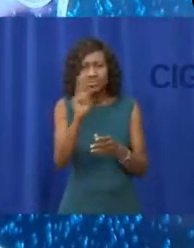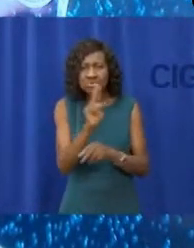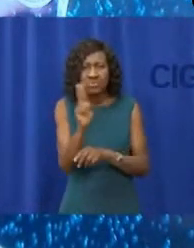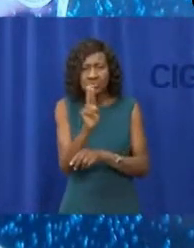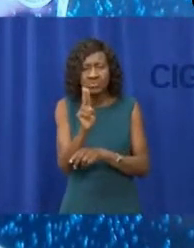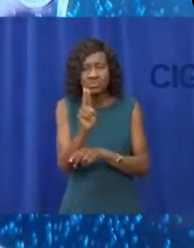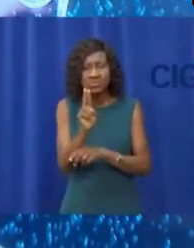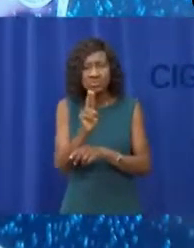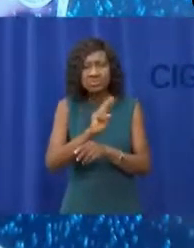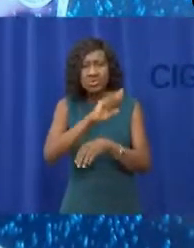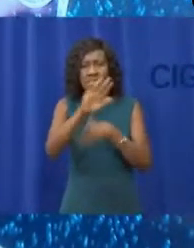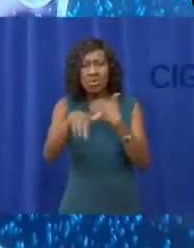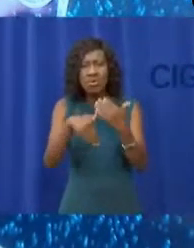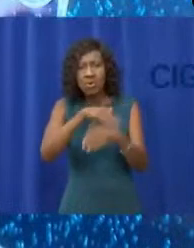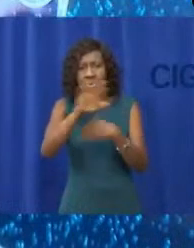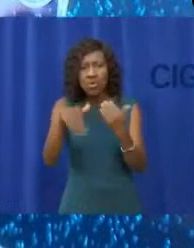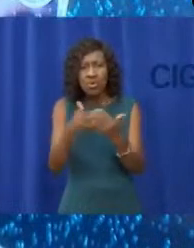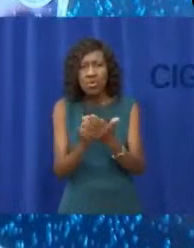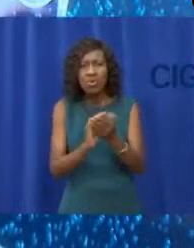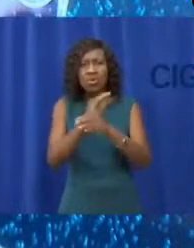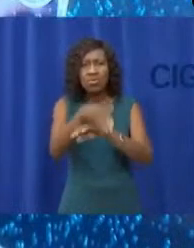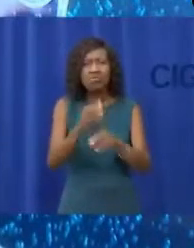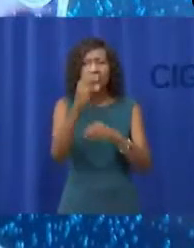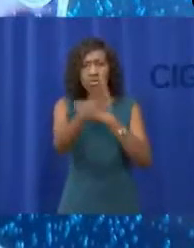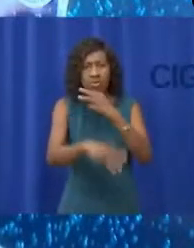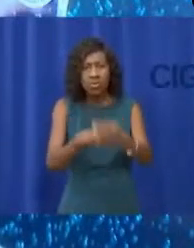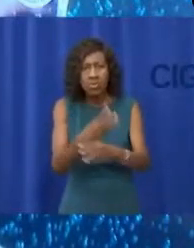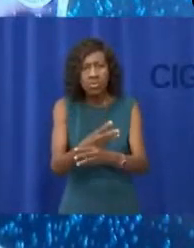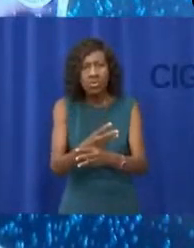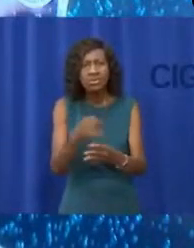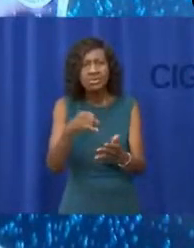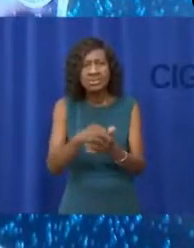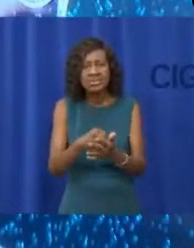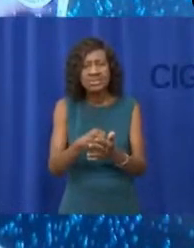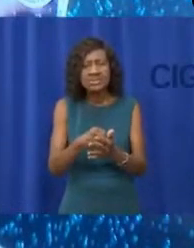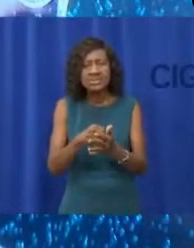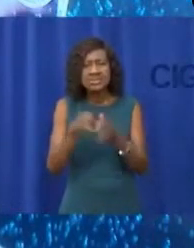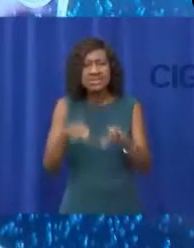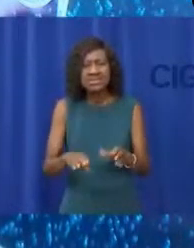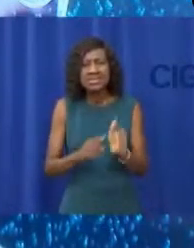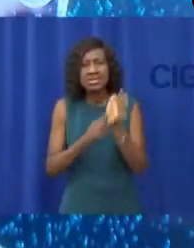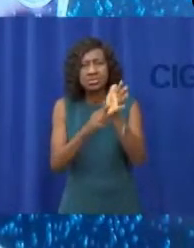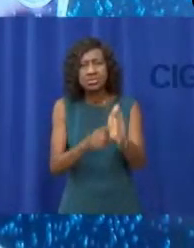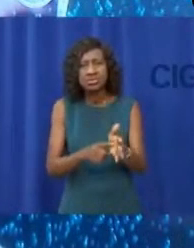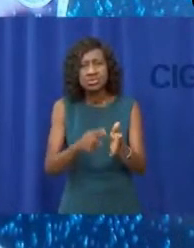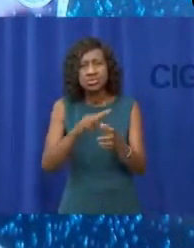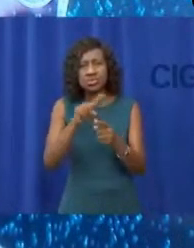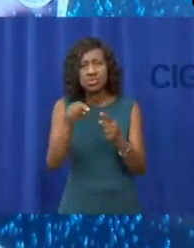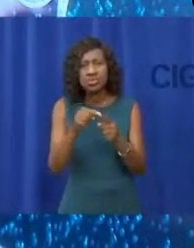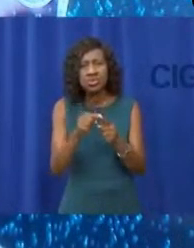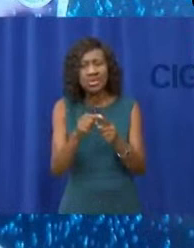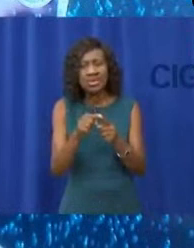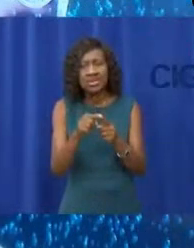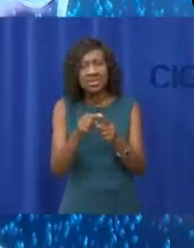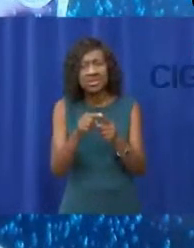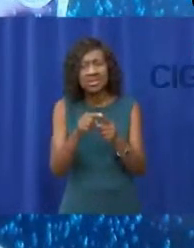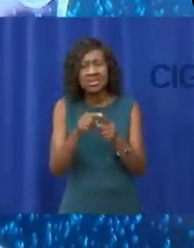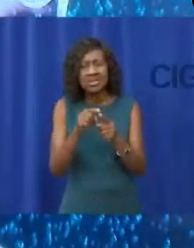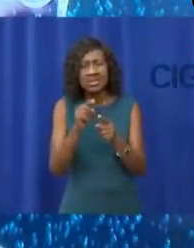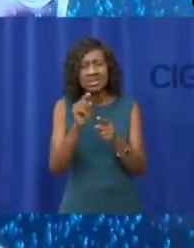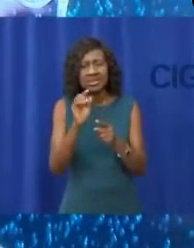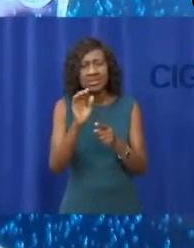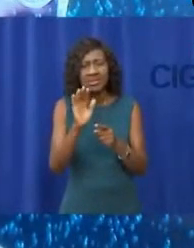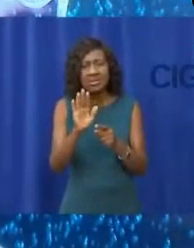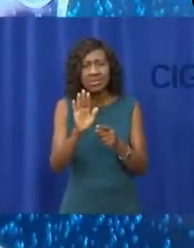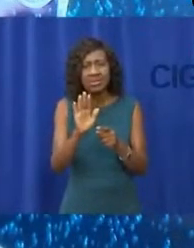is really for an acute infection. So it can show when your viral load is going up, because it's merely